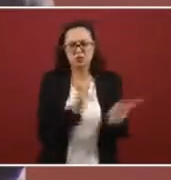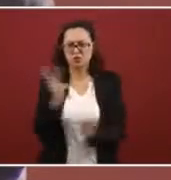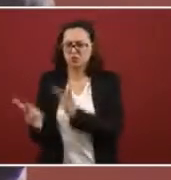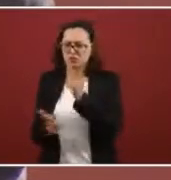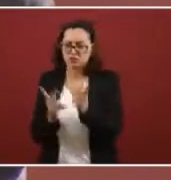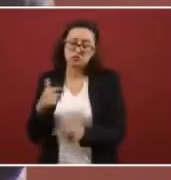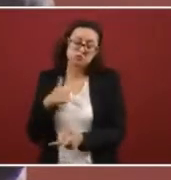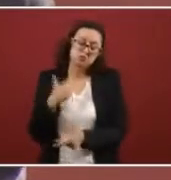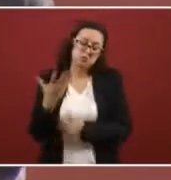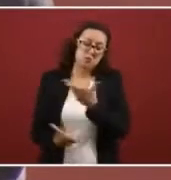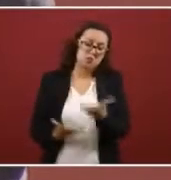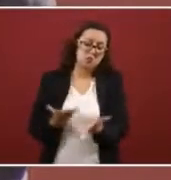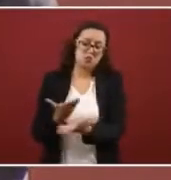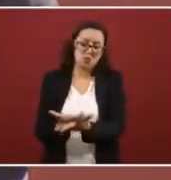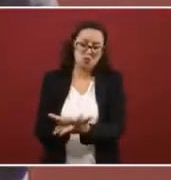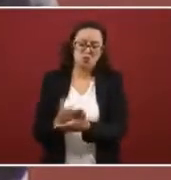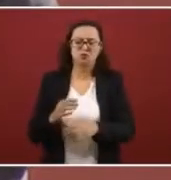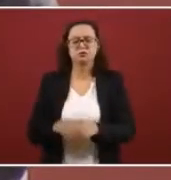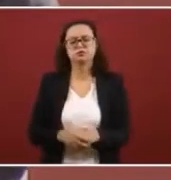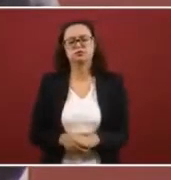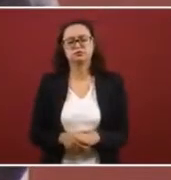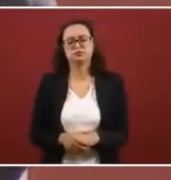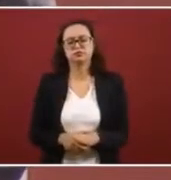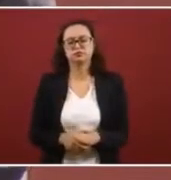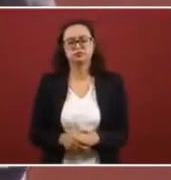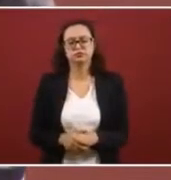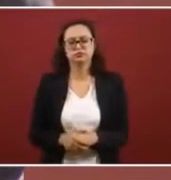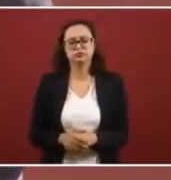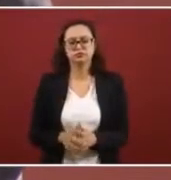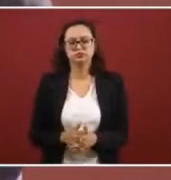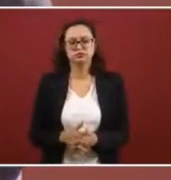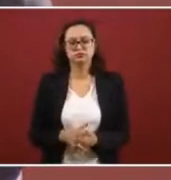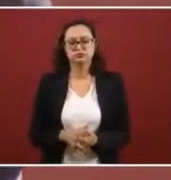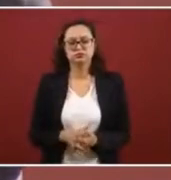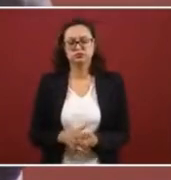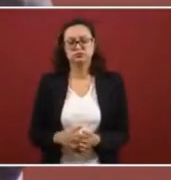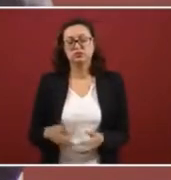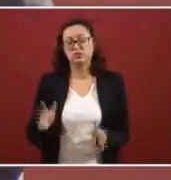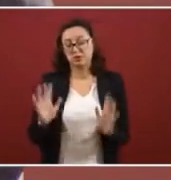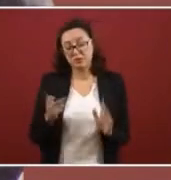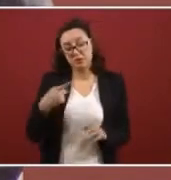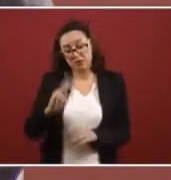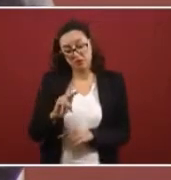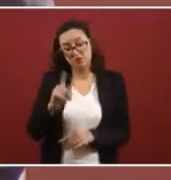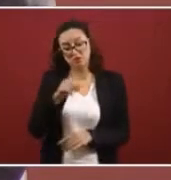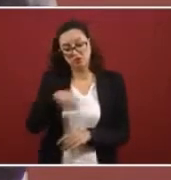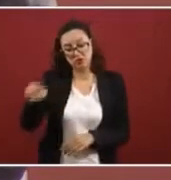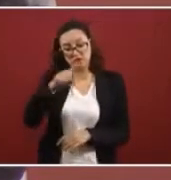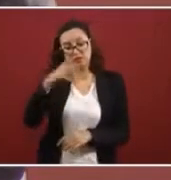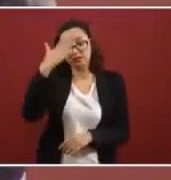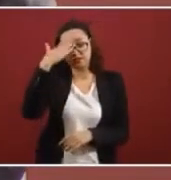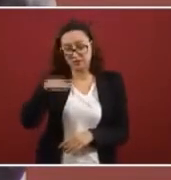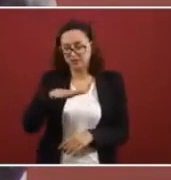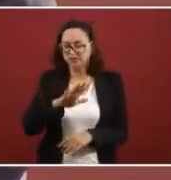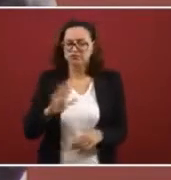That's what I planned. And I am letting you know ahead that I am a partisan of